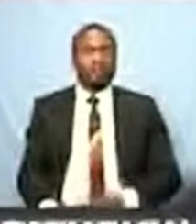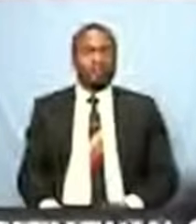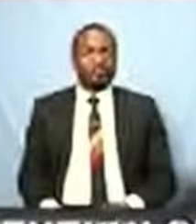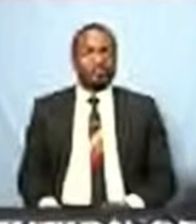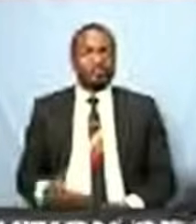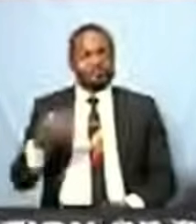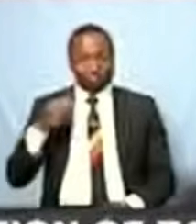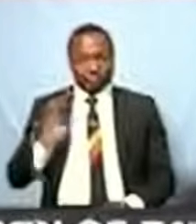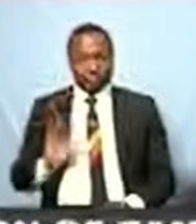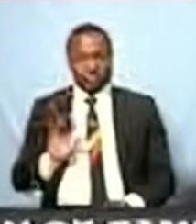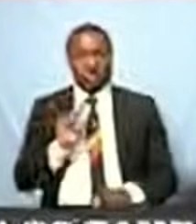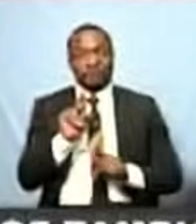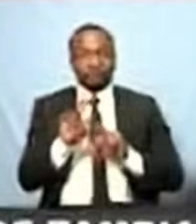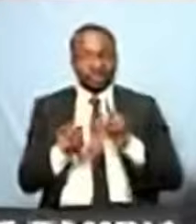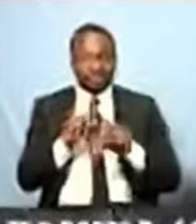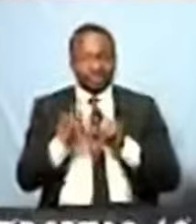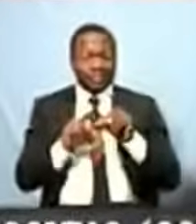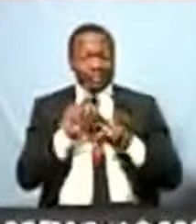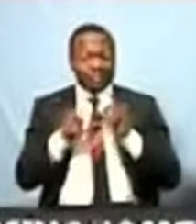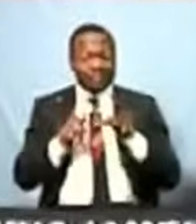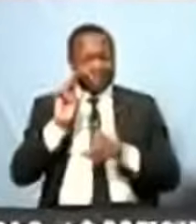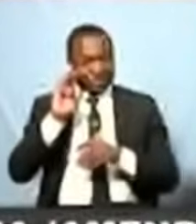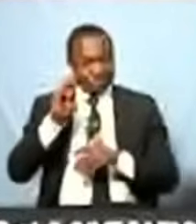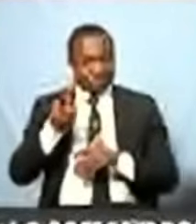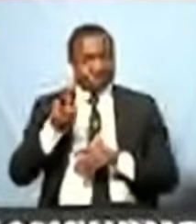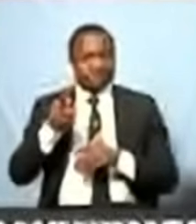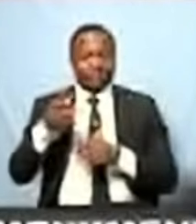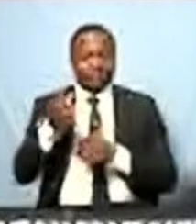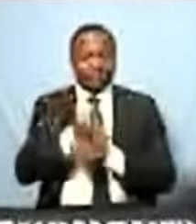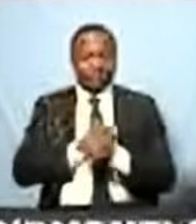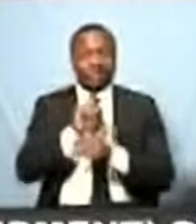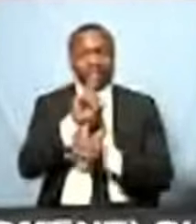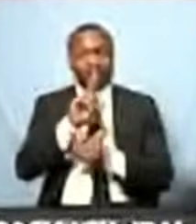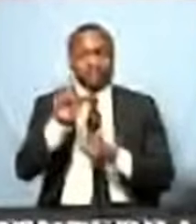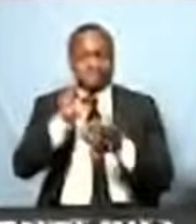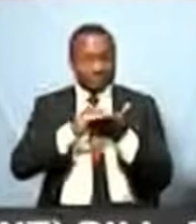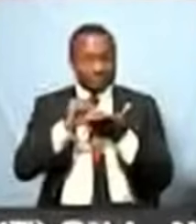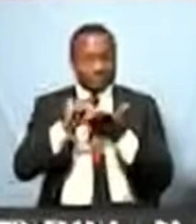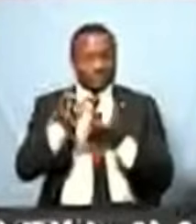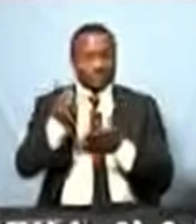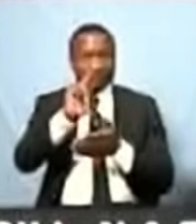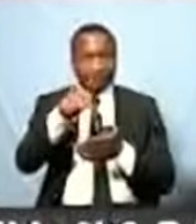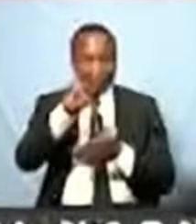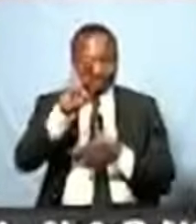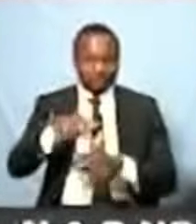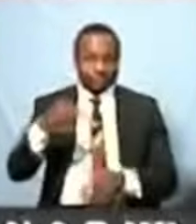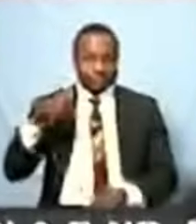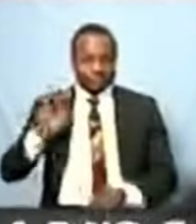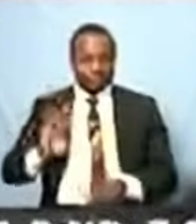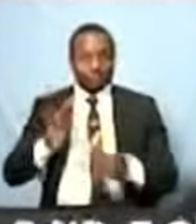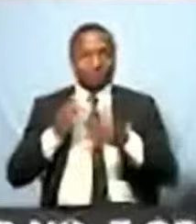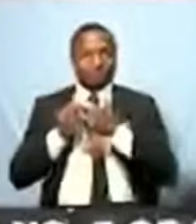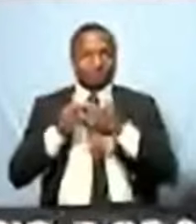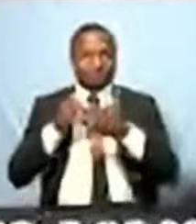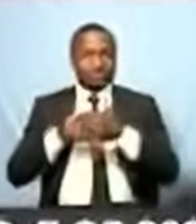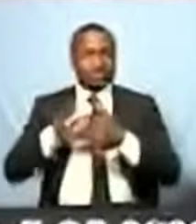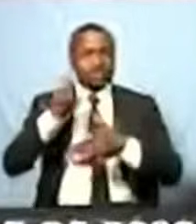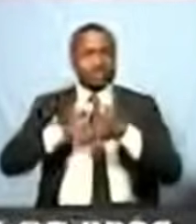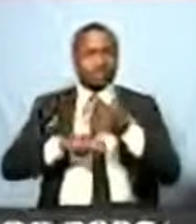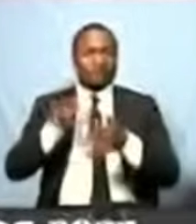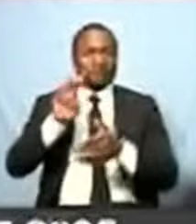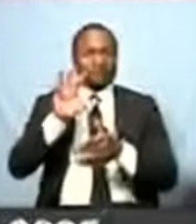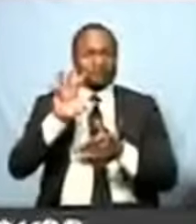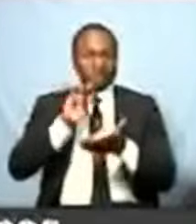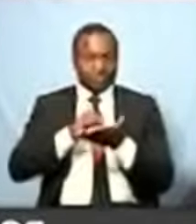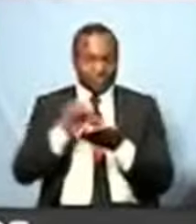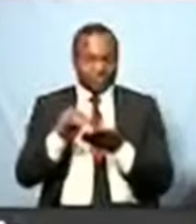for the benefit of the people. The people are going to get $100 million benefit against the cost of $25 million that